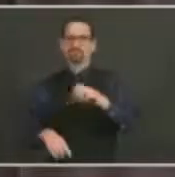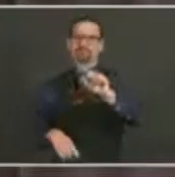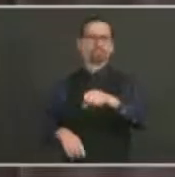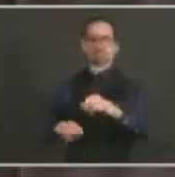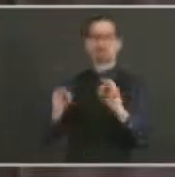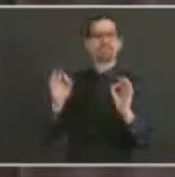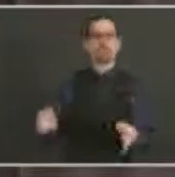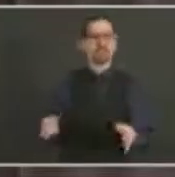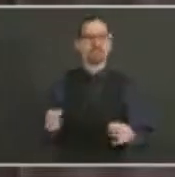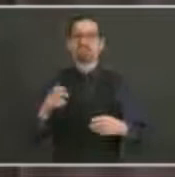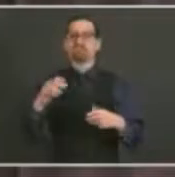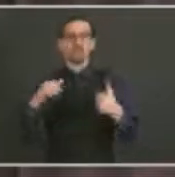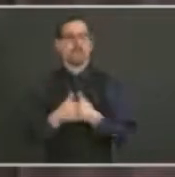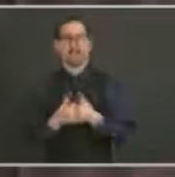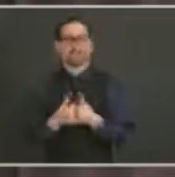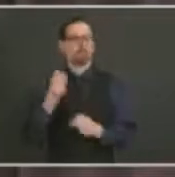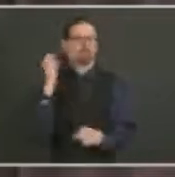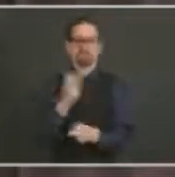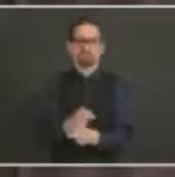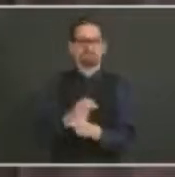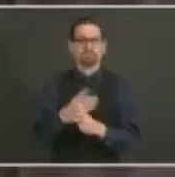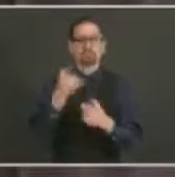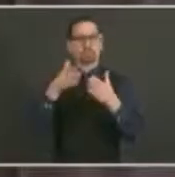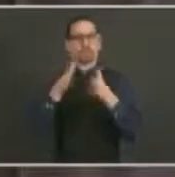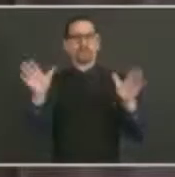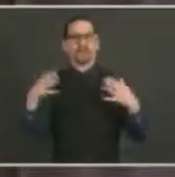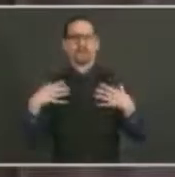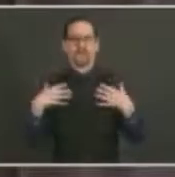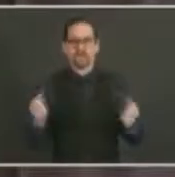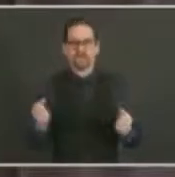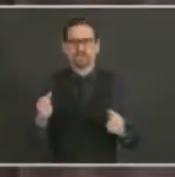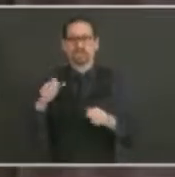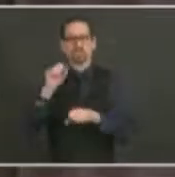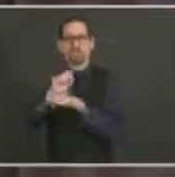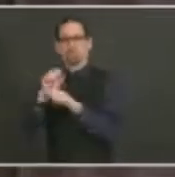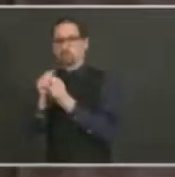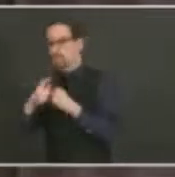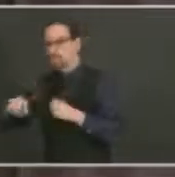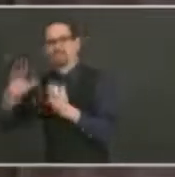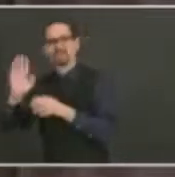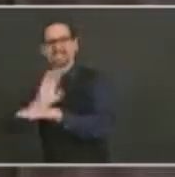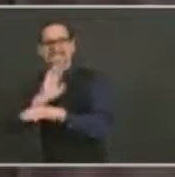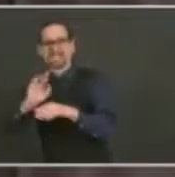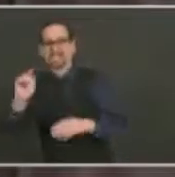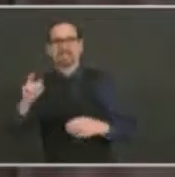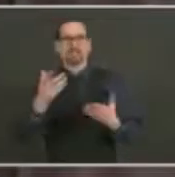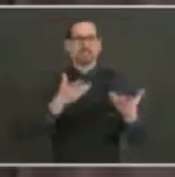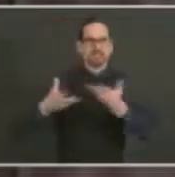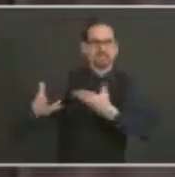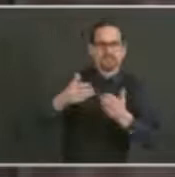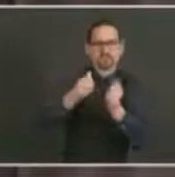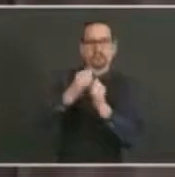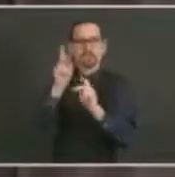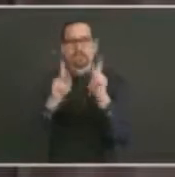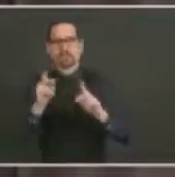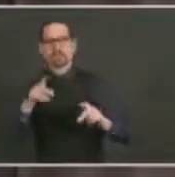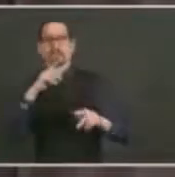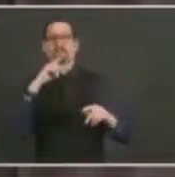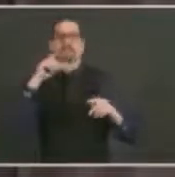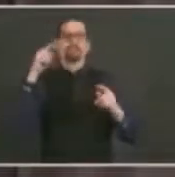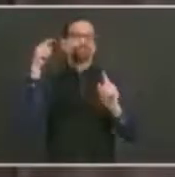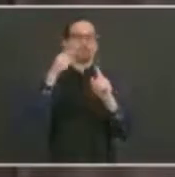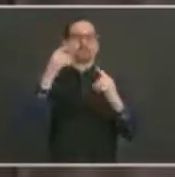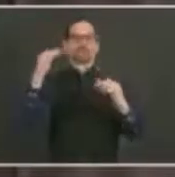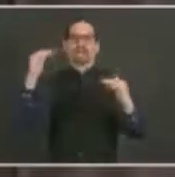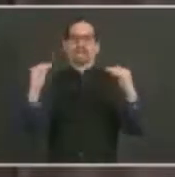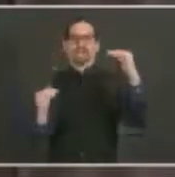health standpoint and partnership with our commerce colleagues, we constantly have to balance. Public health includes